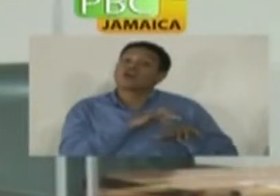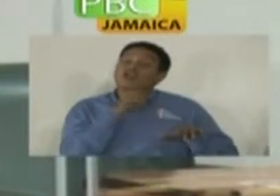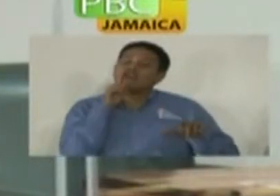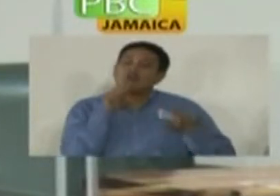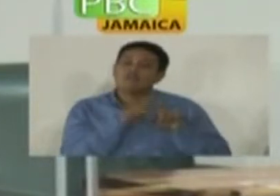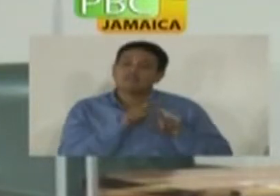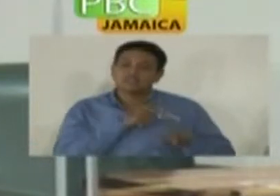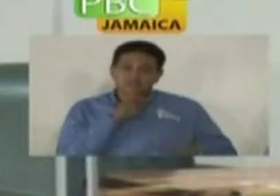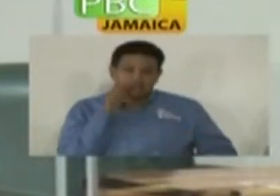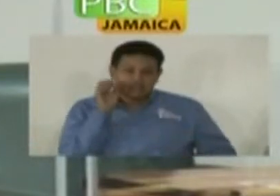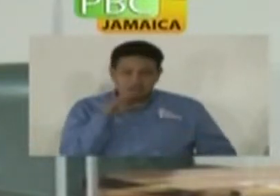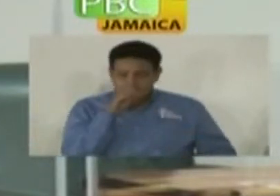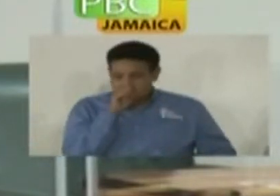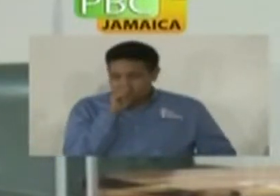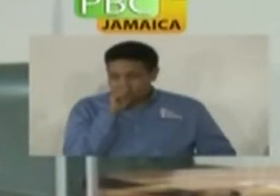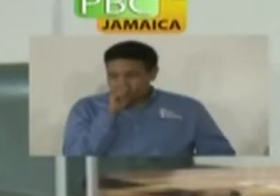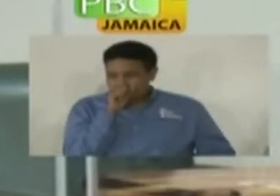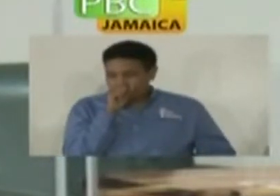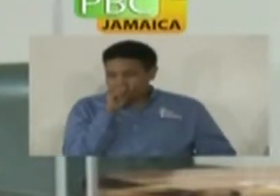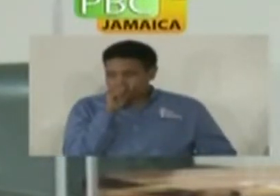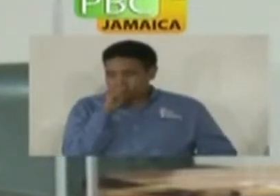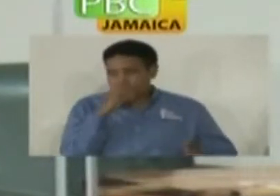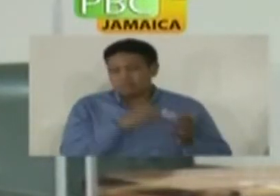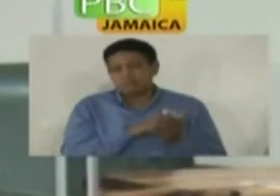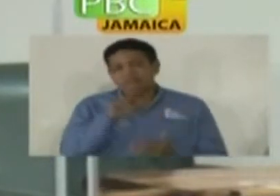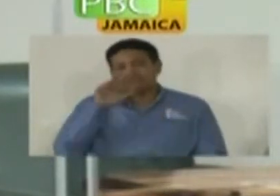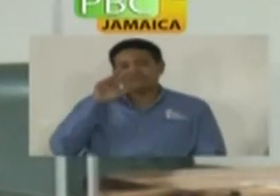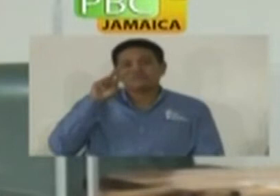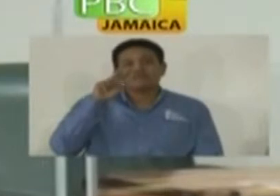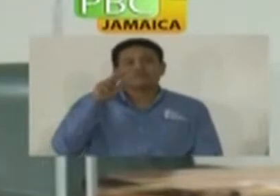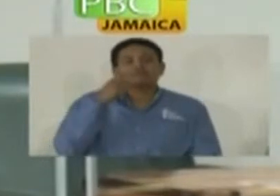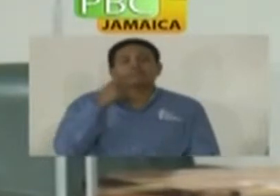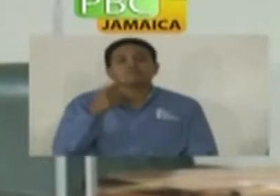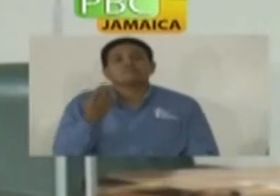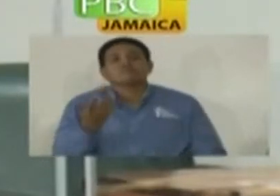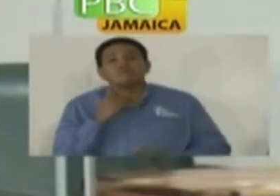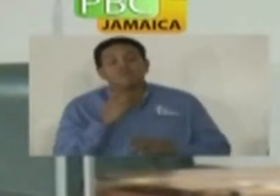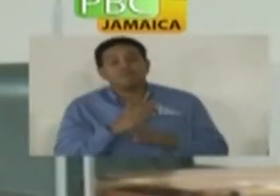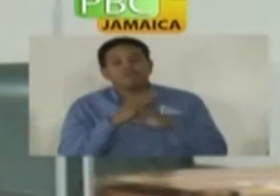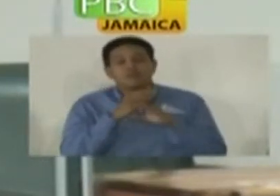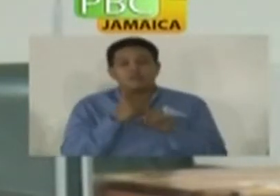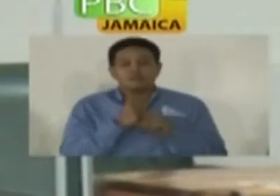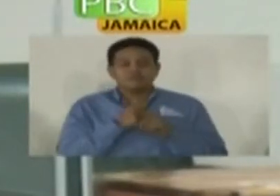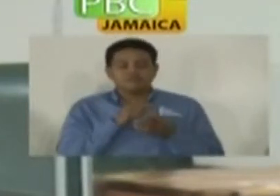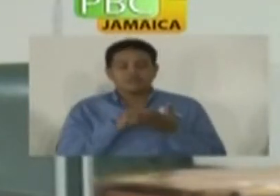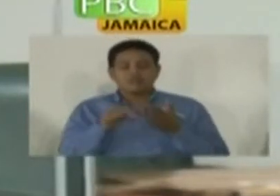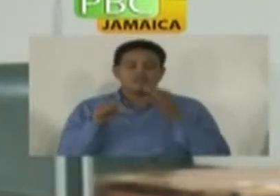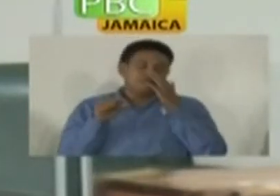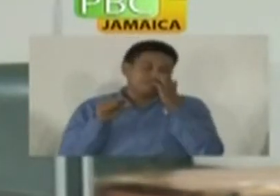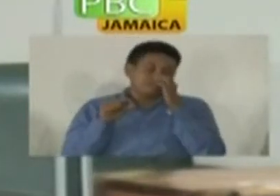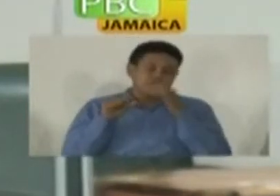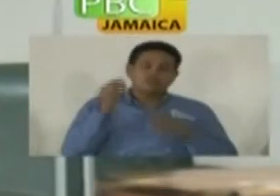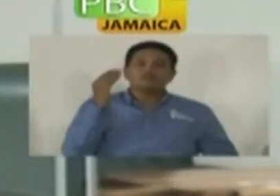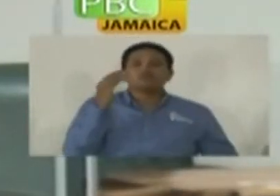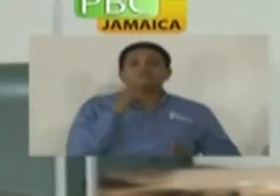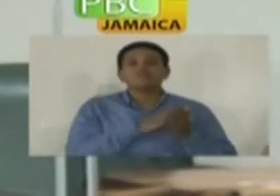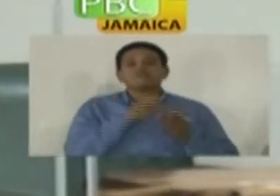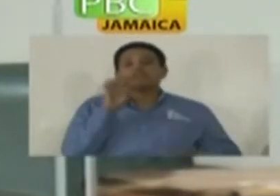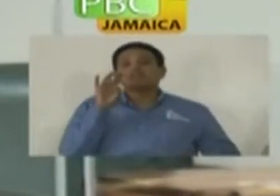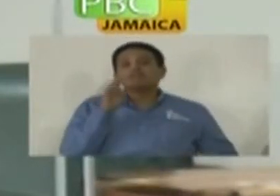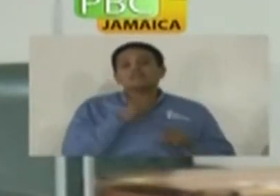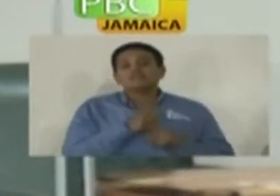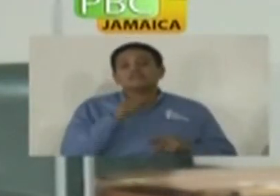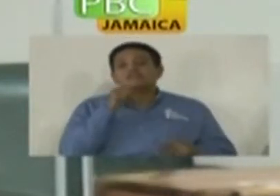mentioned, at paragraph 32 stated that the prohibition of Article 14, paragraph 7